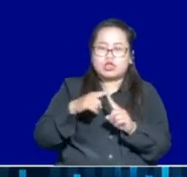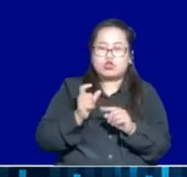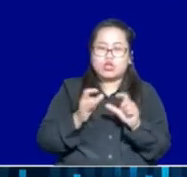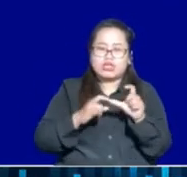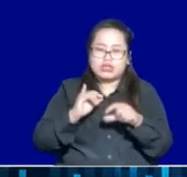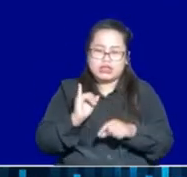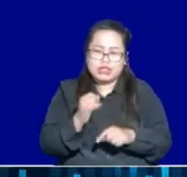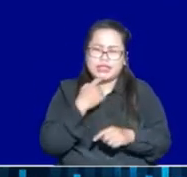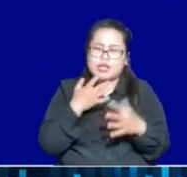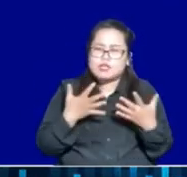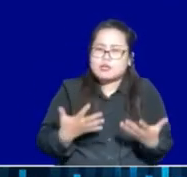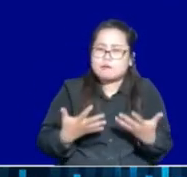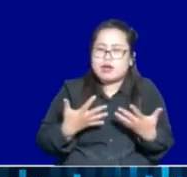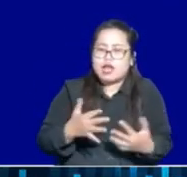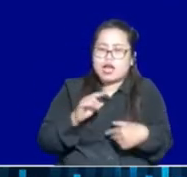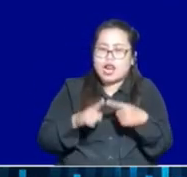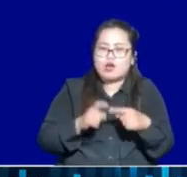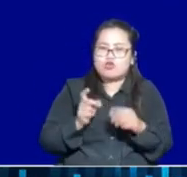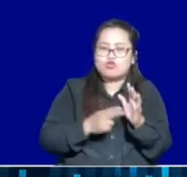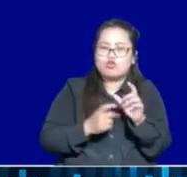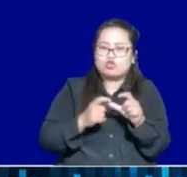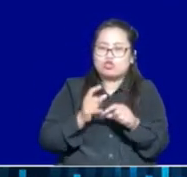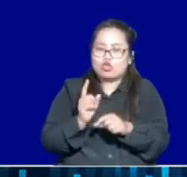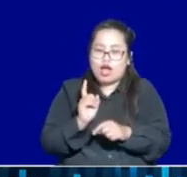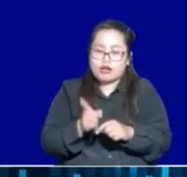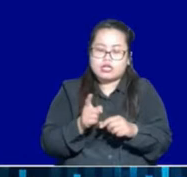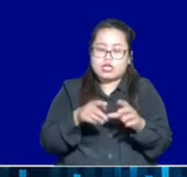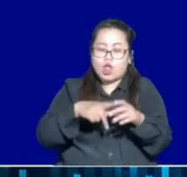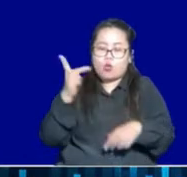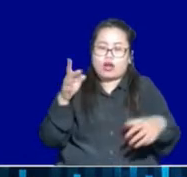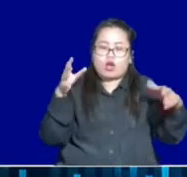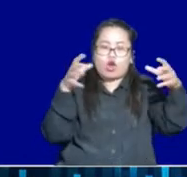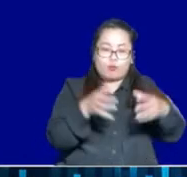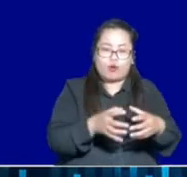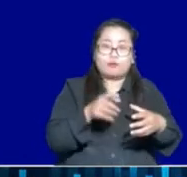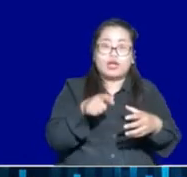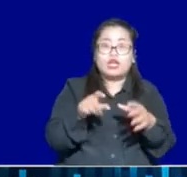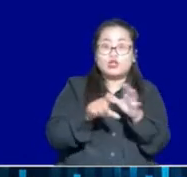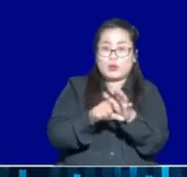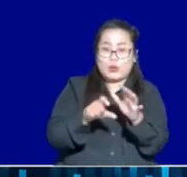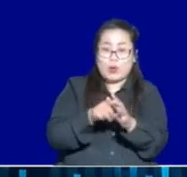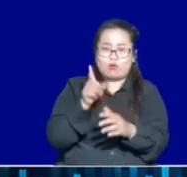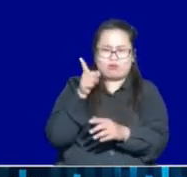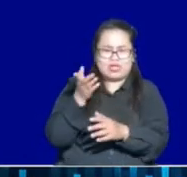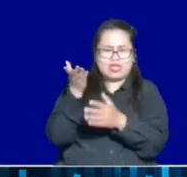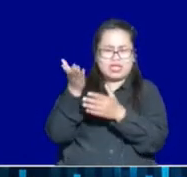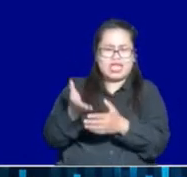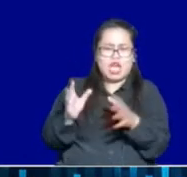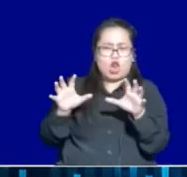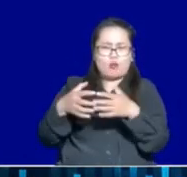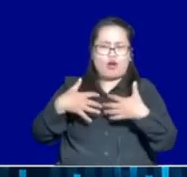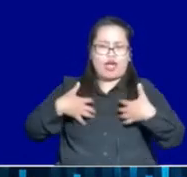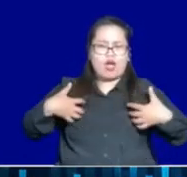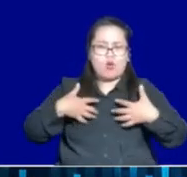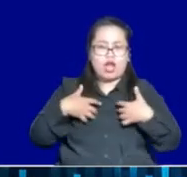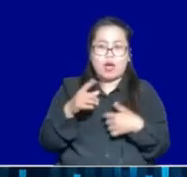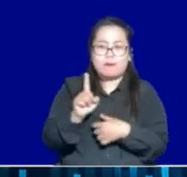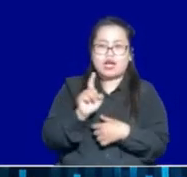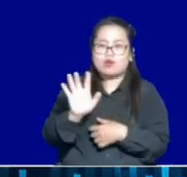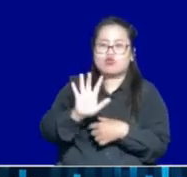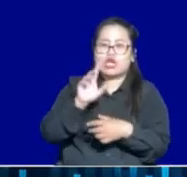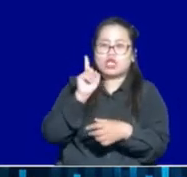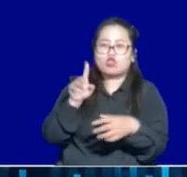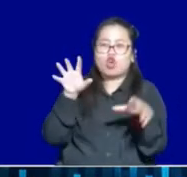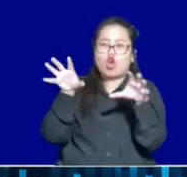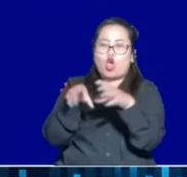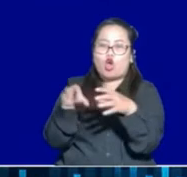two animals belong to each other. Well, if you apply the Scrabble metaphor, you